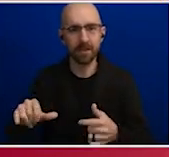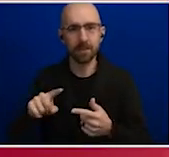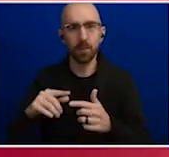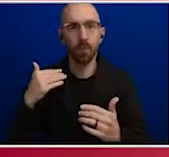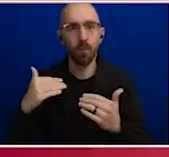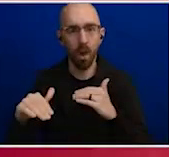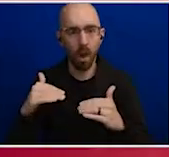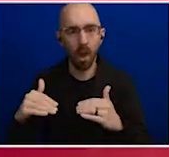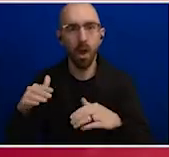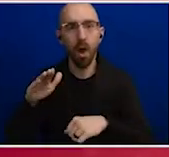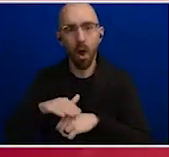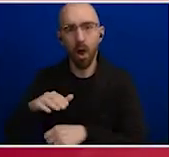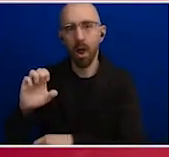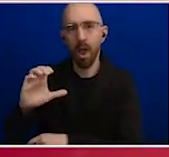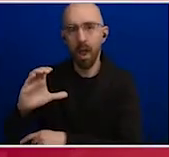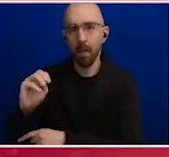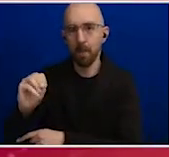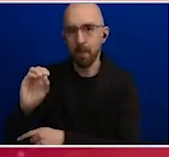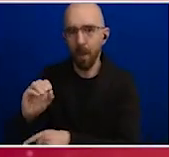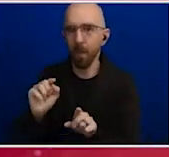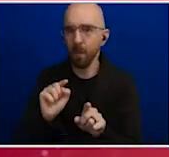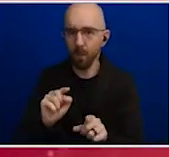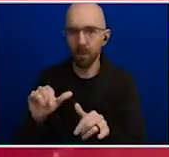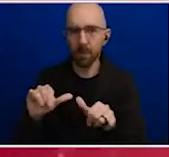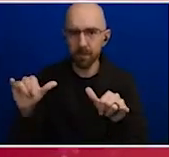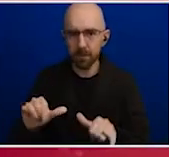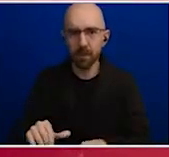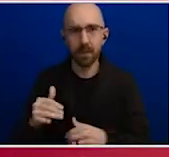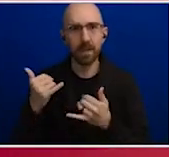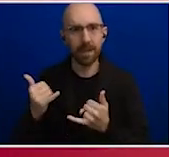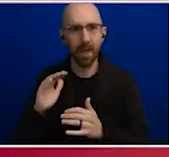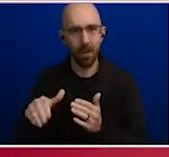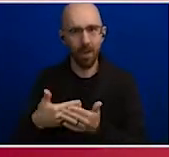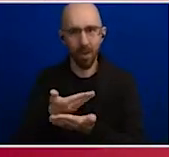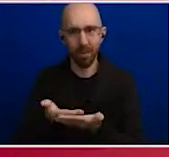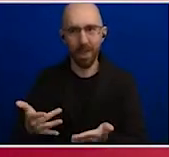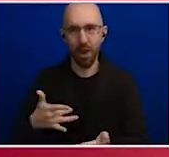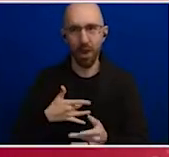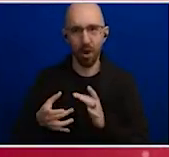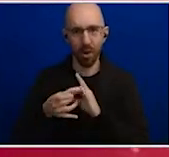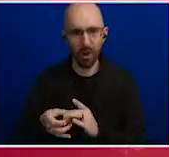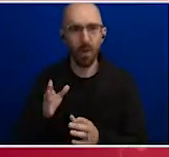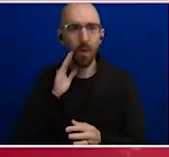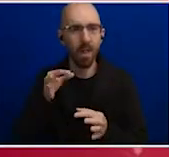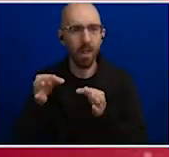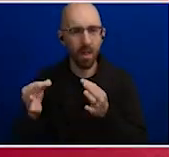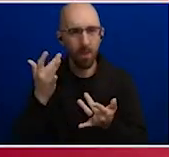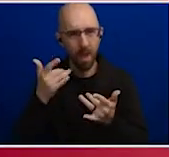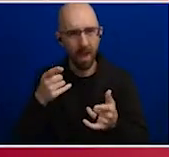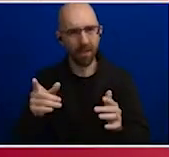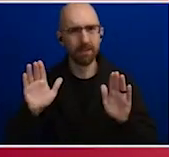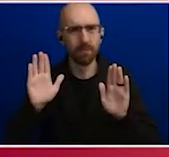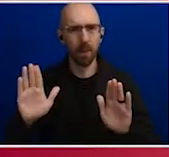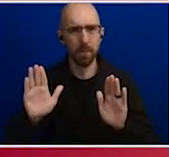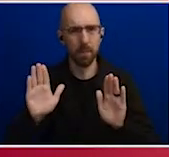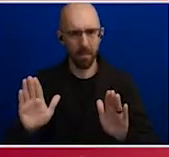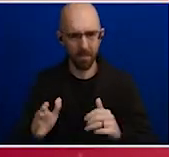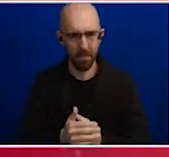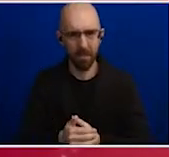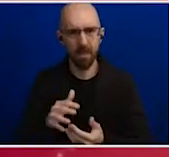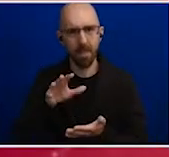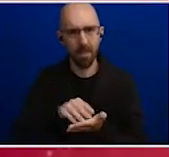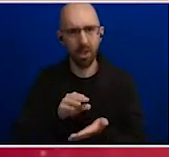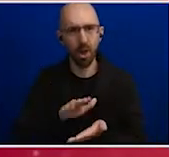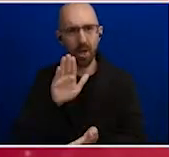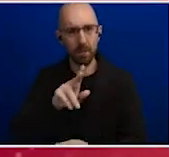on this type of ECMO. On today's All Things Heart, we'll explain why this was so incredible, and you'll learn this